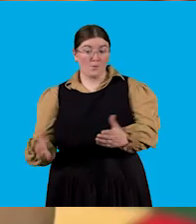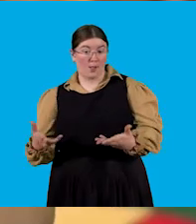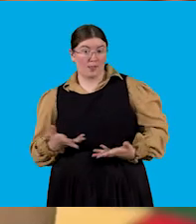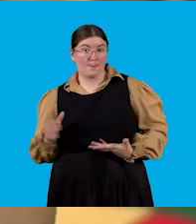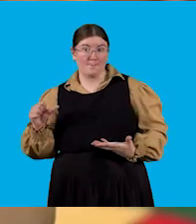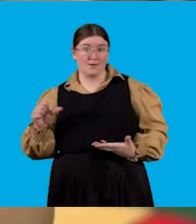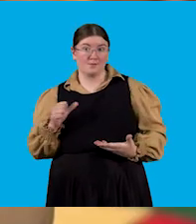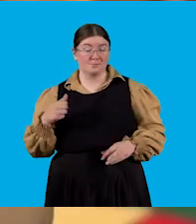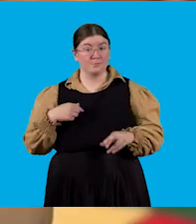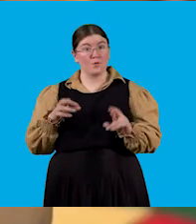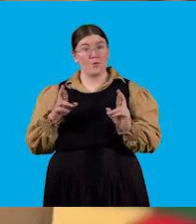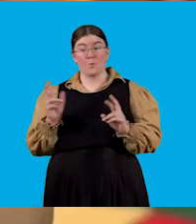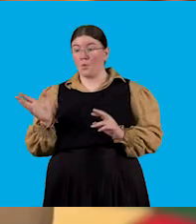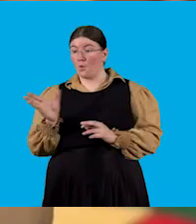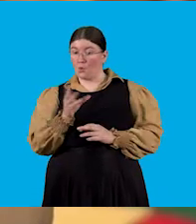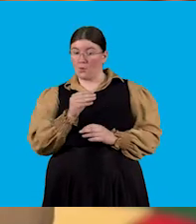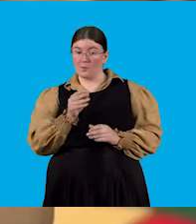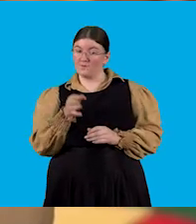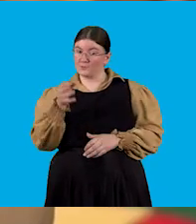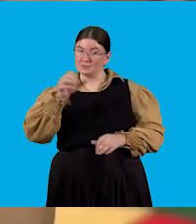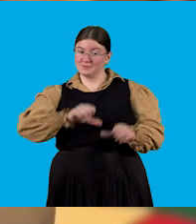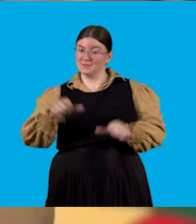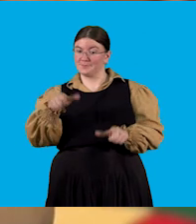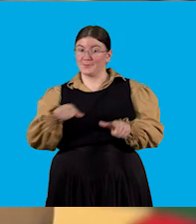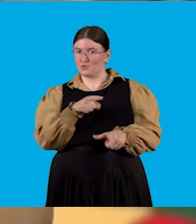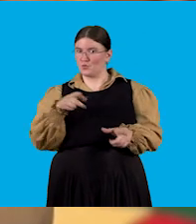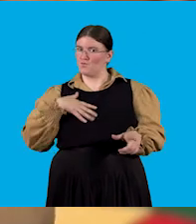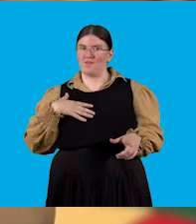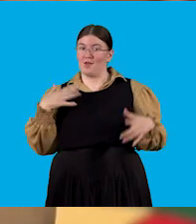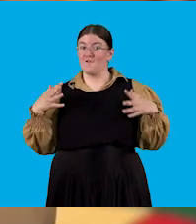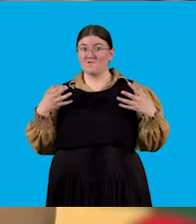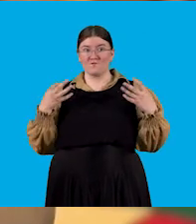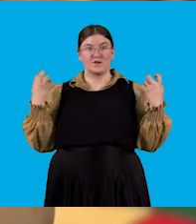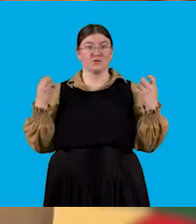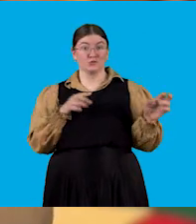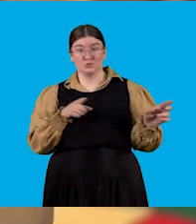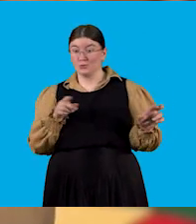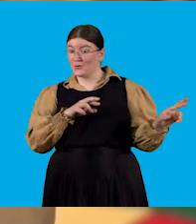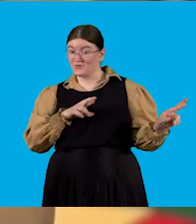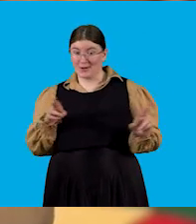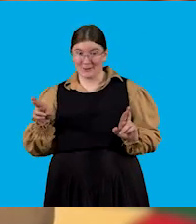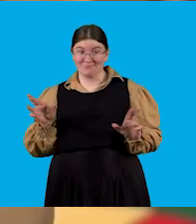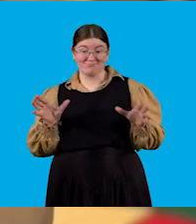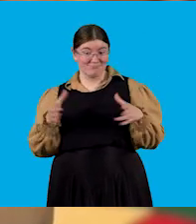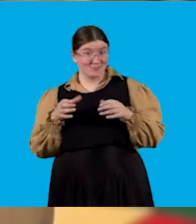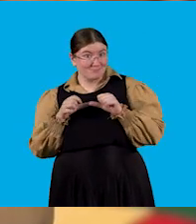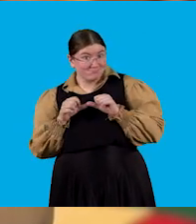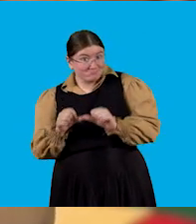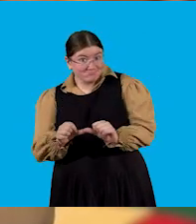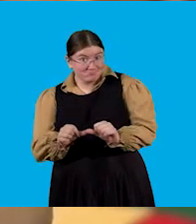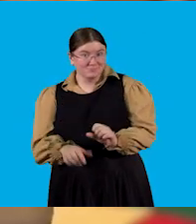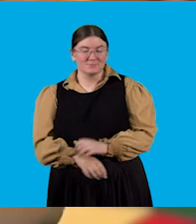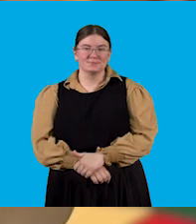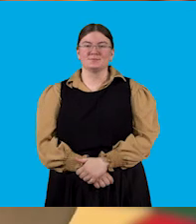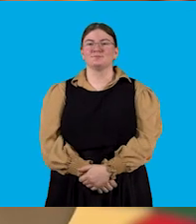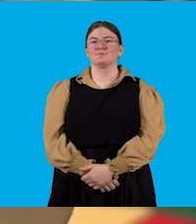Welcome back. I hope that all our future scientists are feeling refreshed and are ready to continue with the